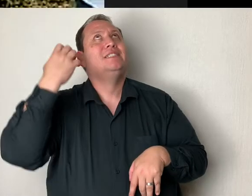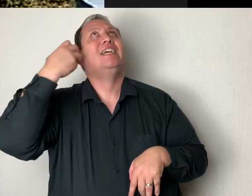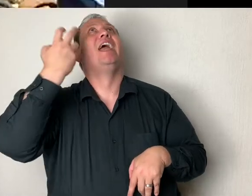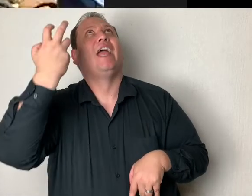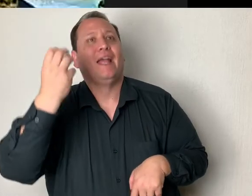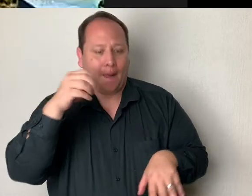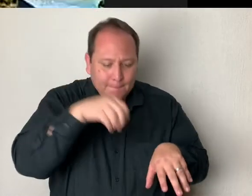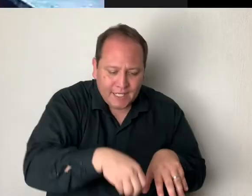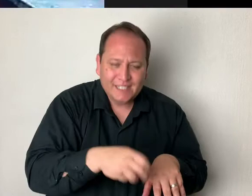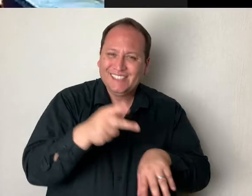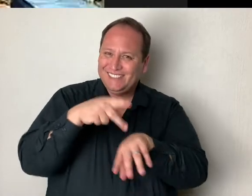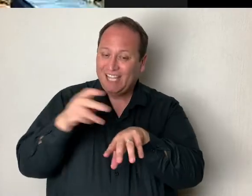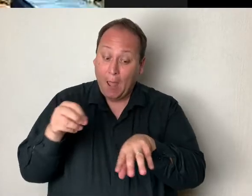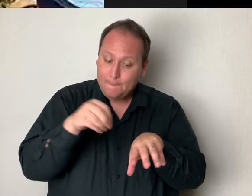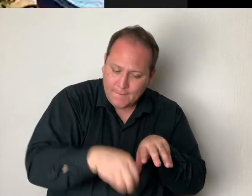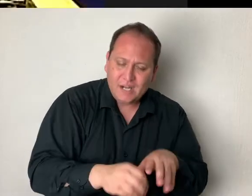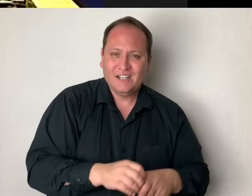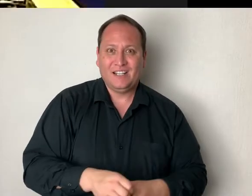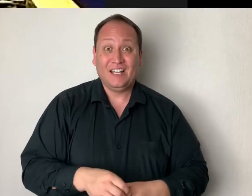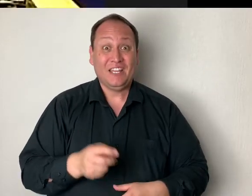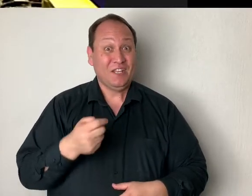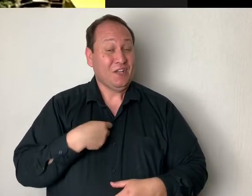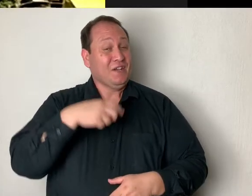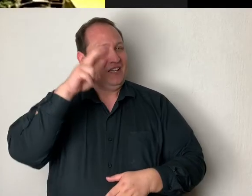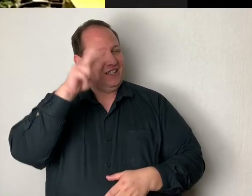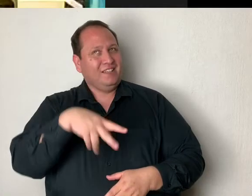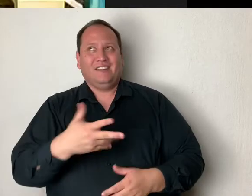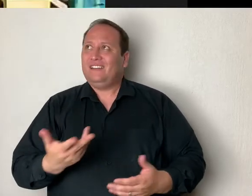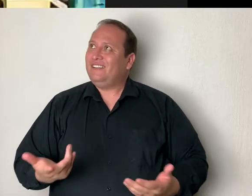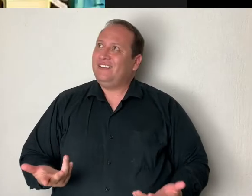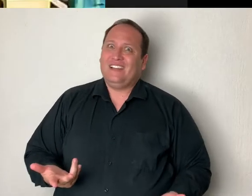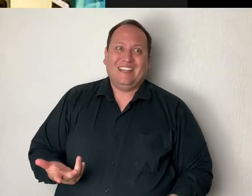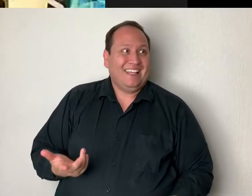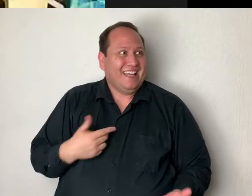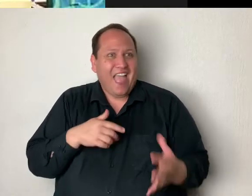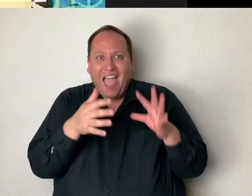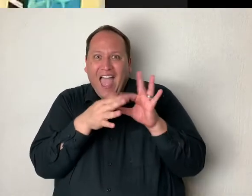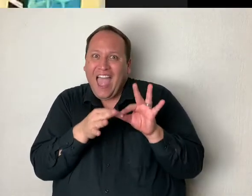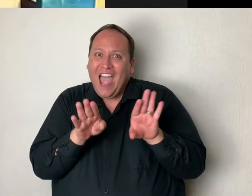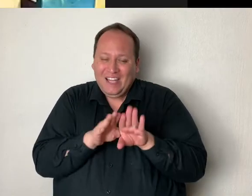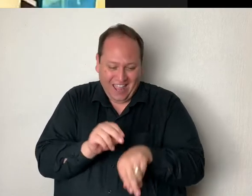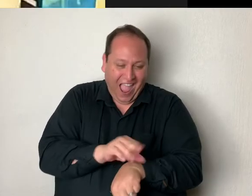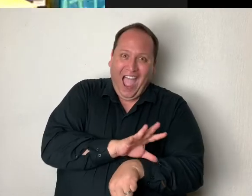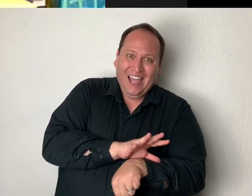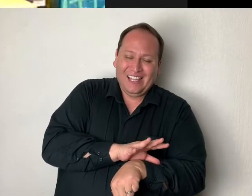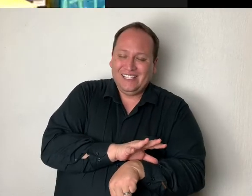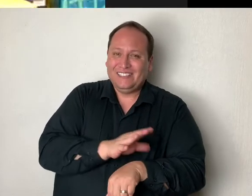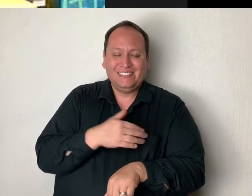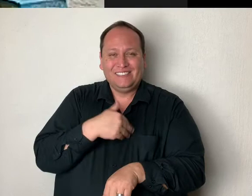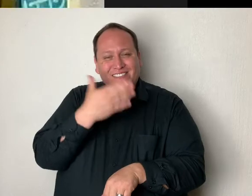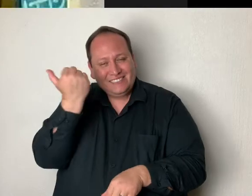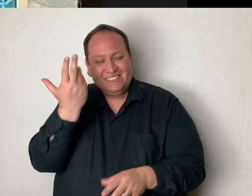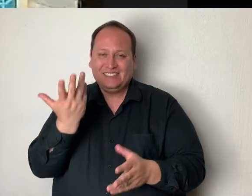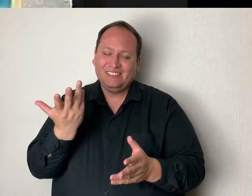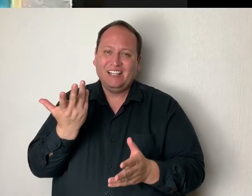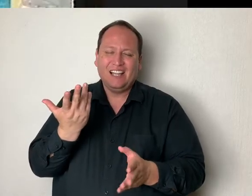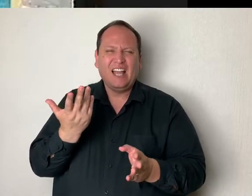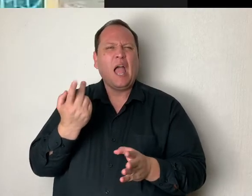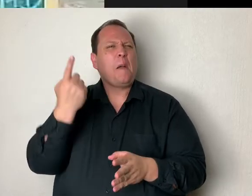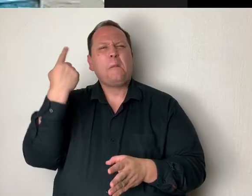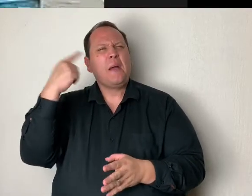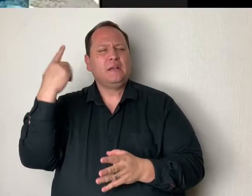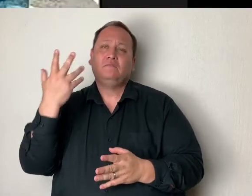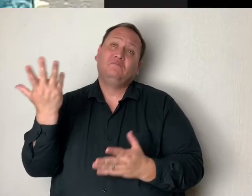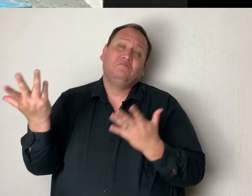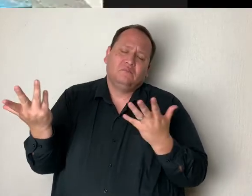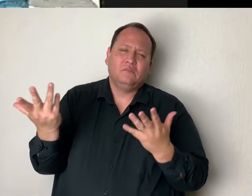I am super, I can't even explain how excited I am about the possibility of this